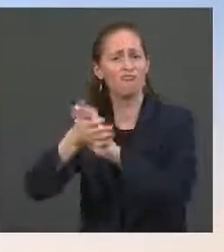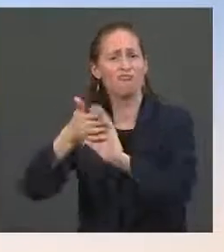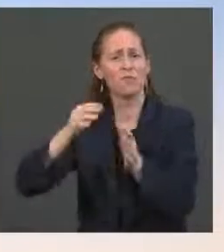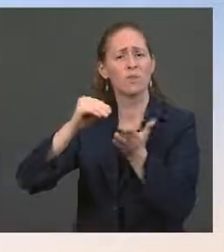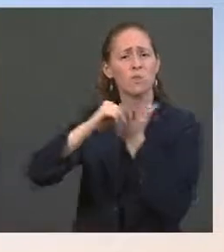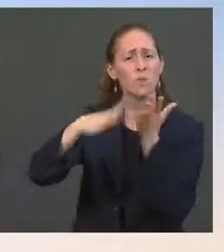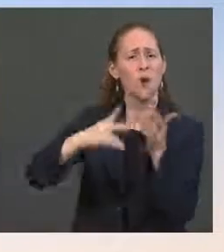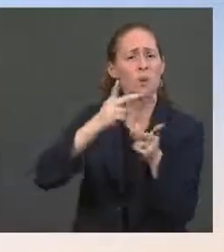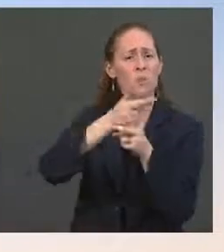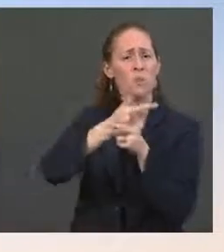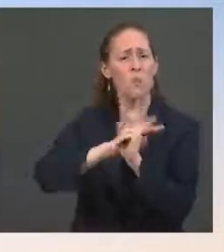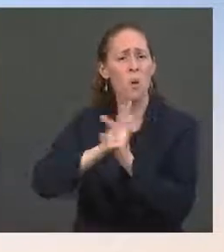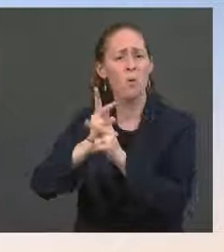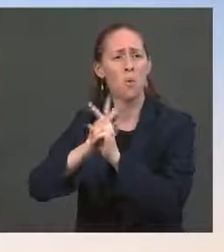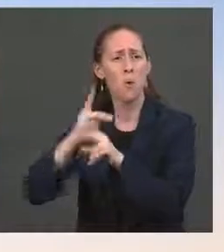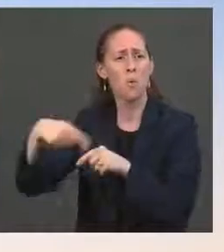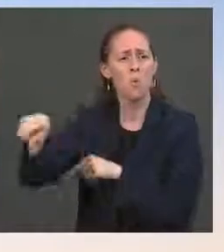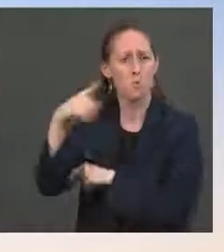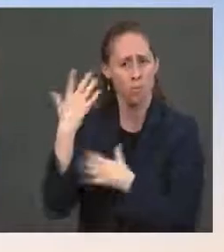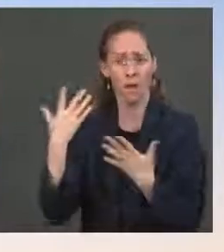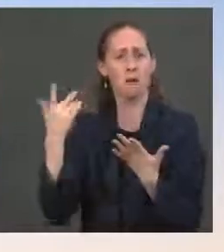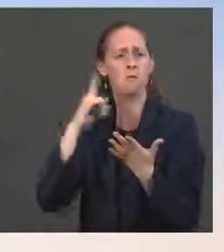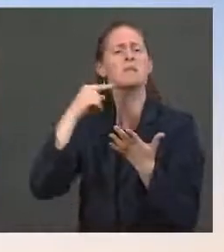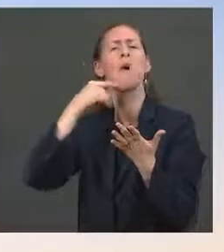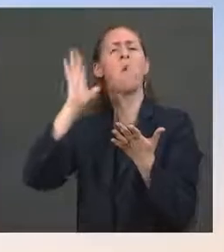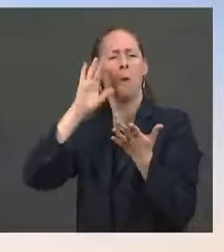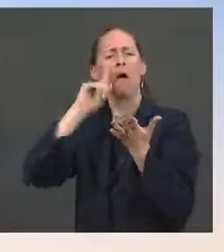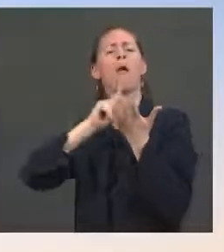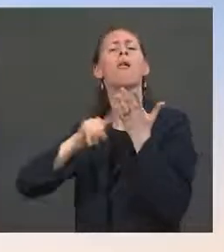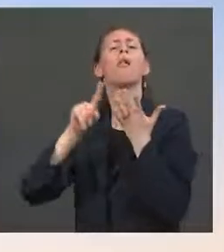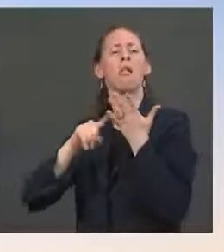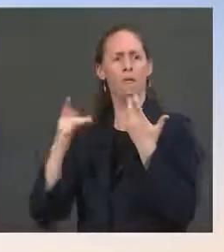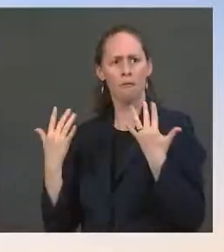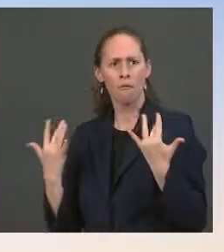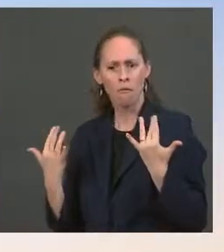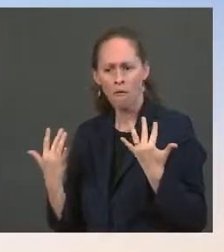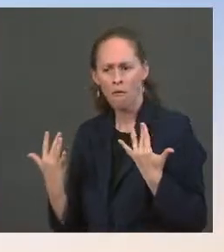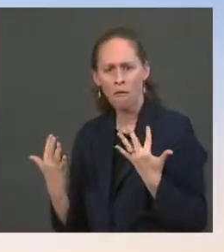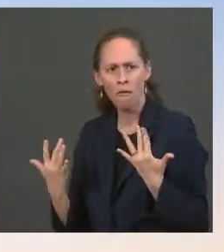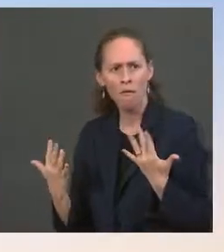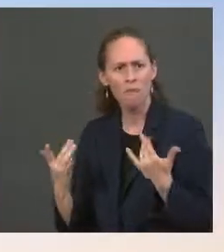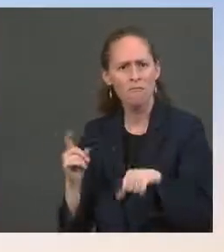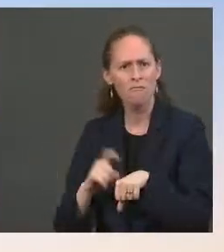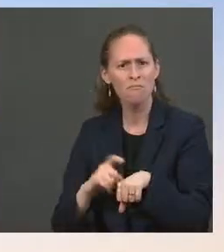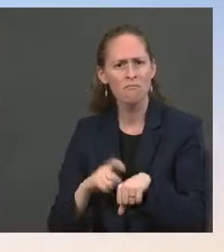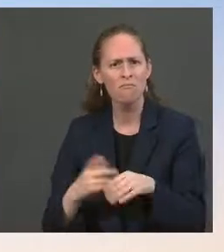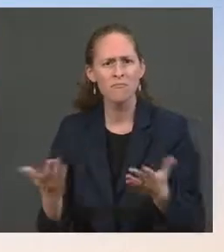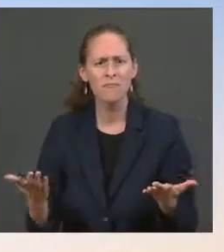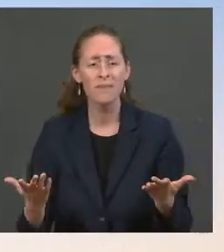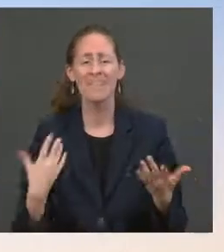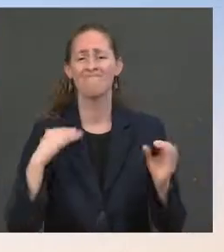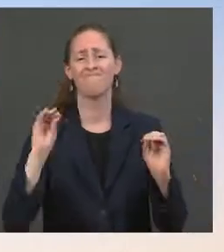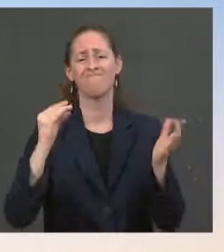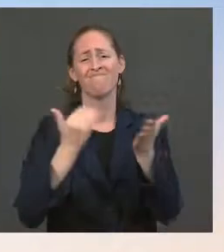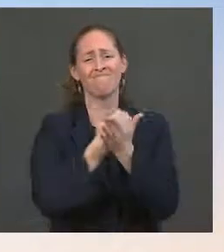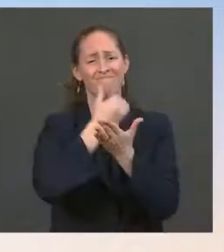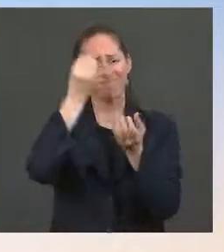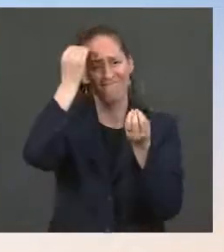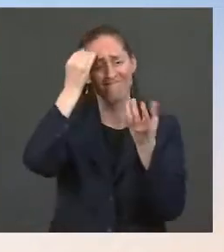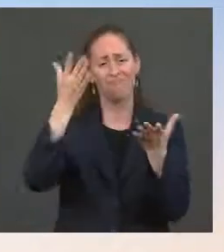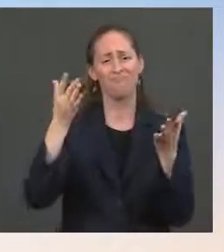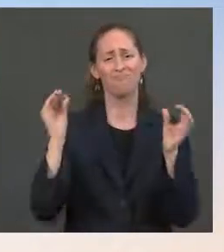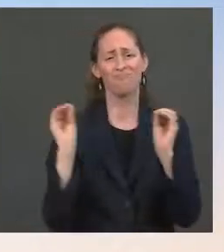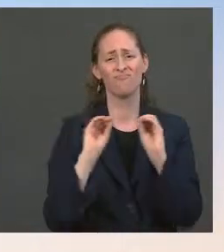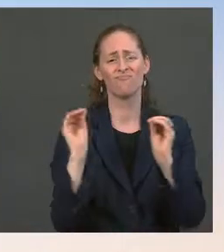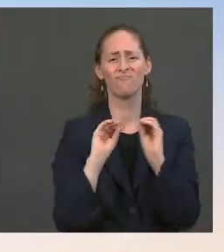few weeks. Just wondering if there's a holdup and what the holdup is. I don't have any other update. I would say that obviously lowering